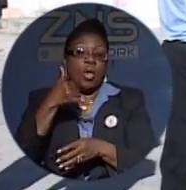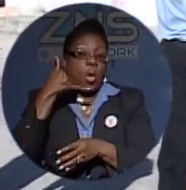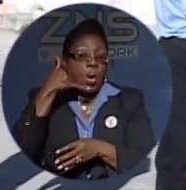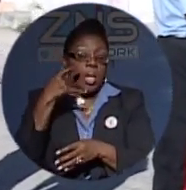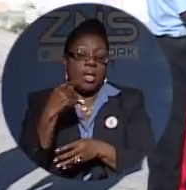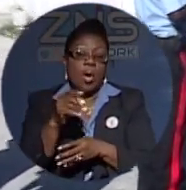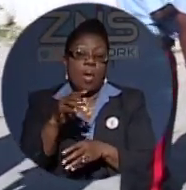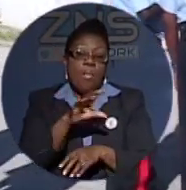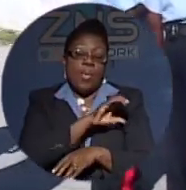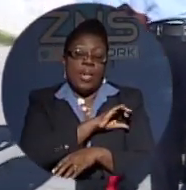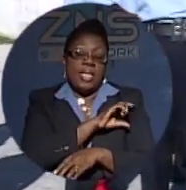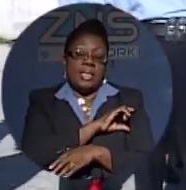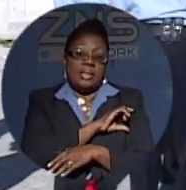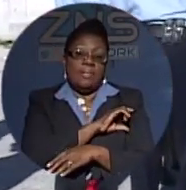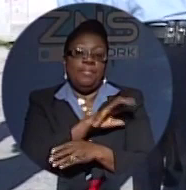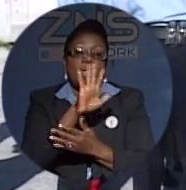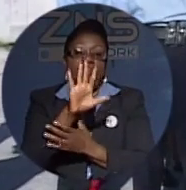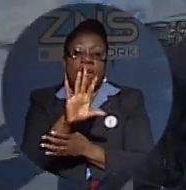502-9991 or